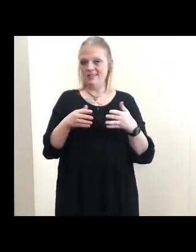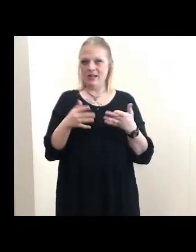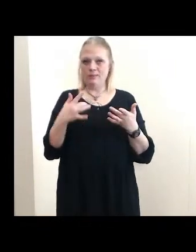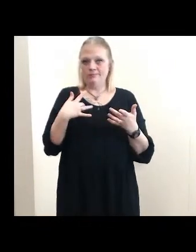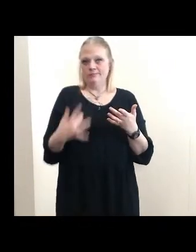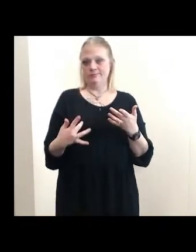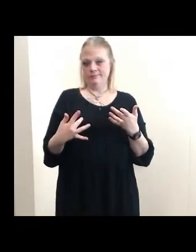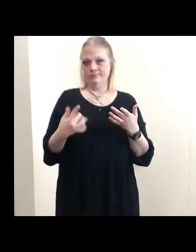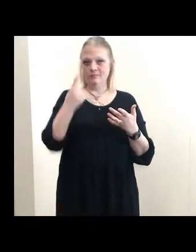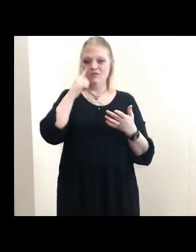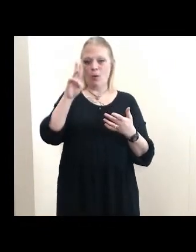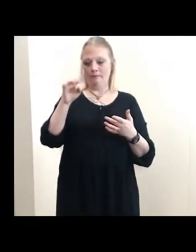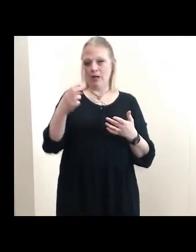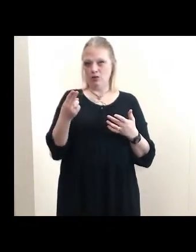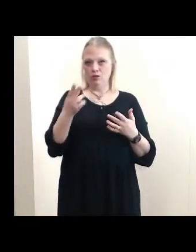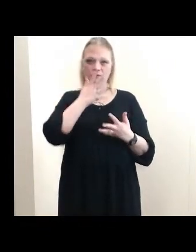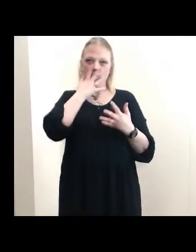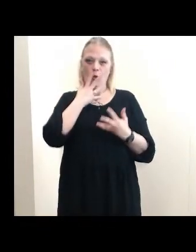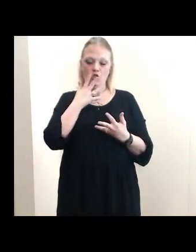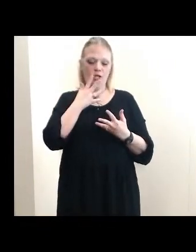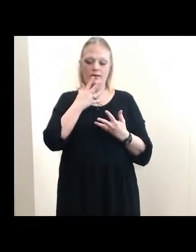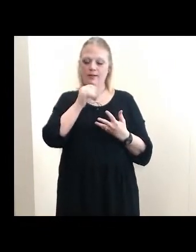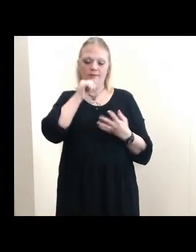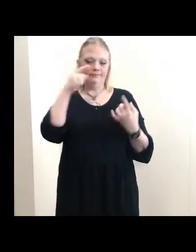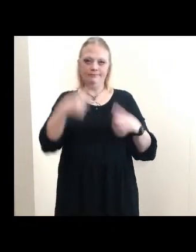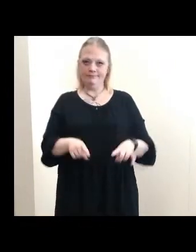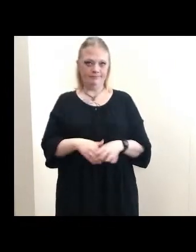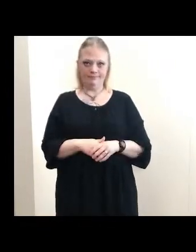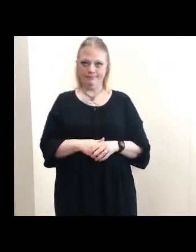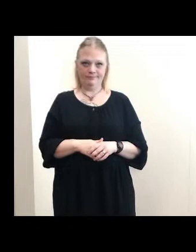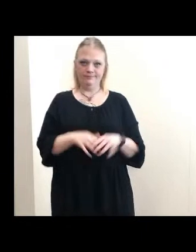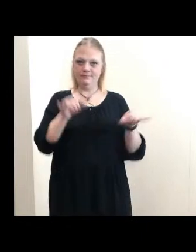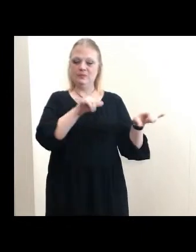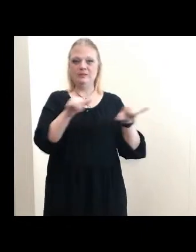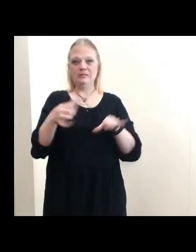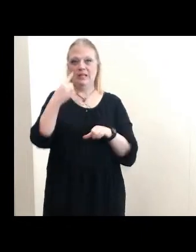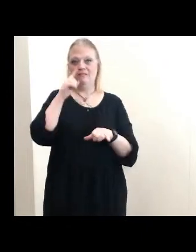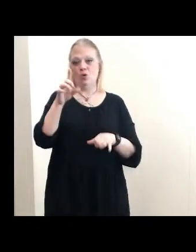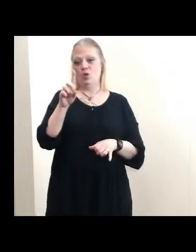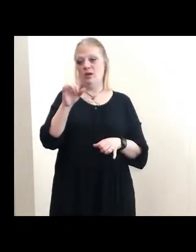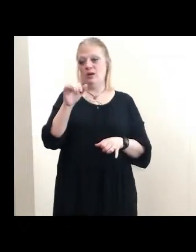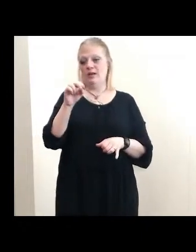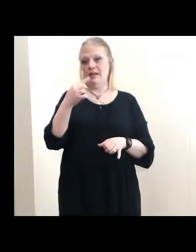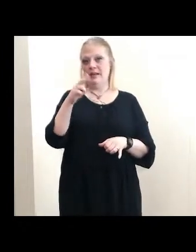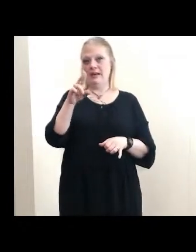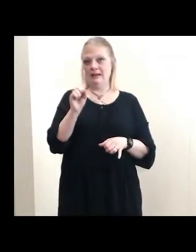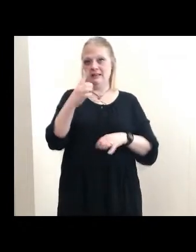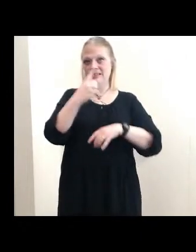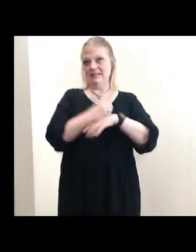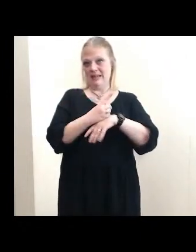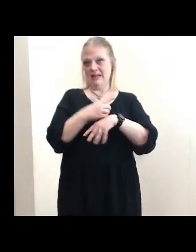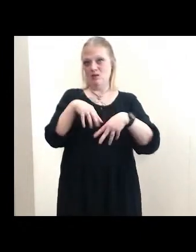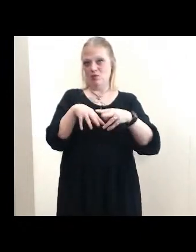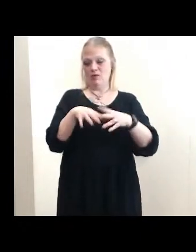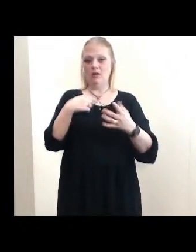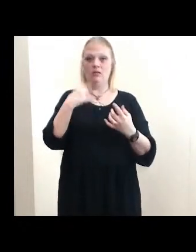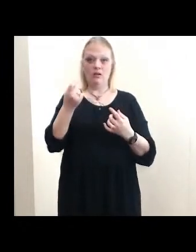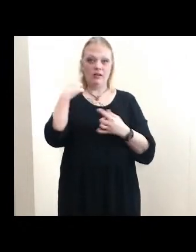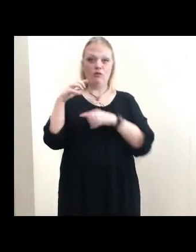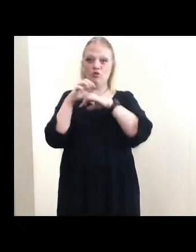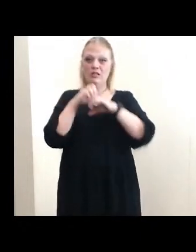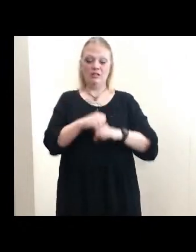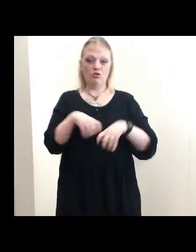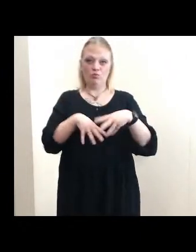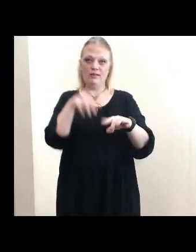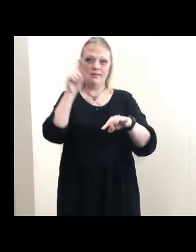held for the month of March, unfortunately, will not be held. And the same goes for Dingus Day Parade. We want people to understand that traditional parades